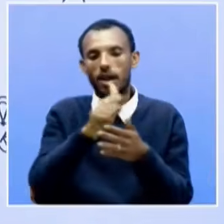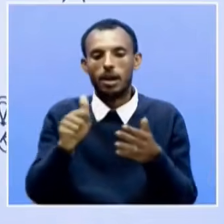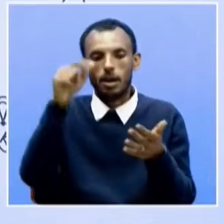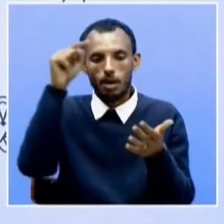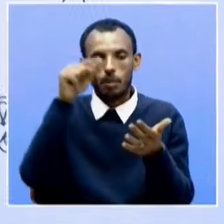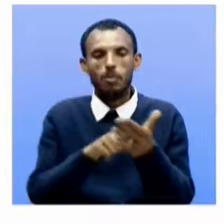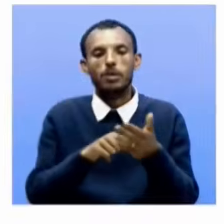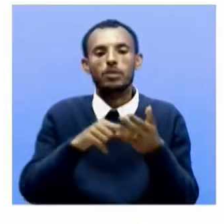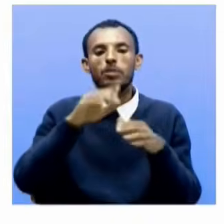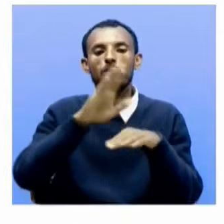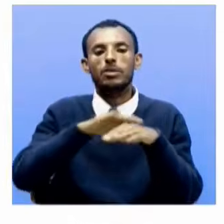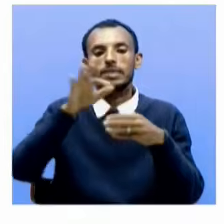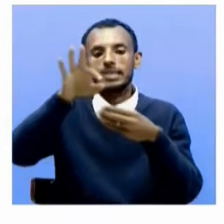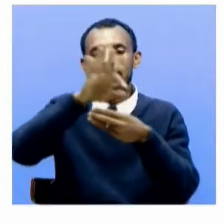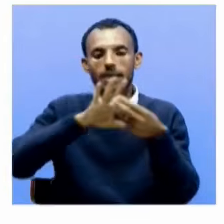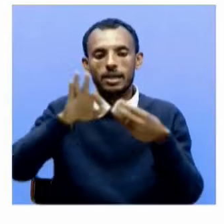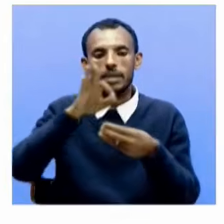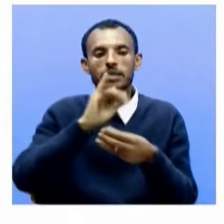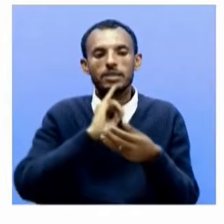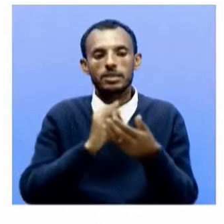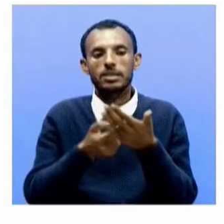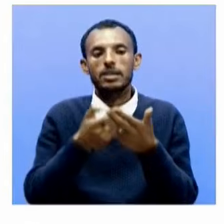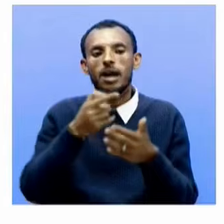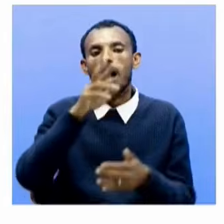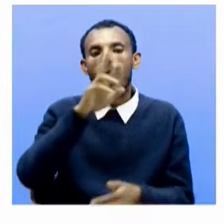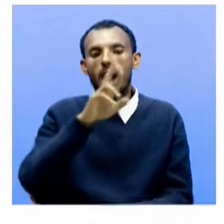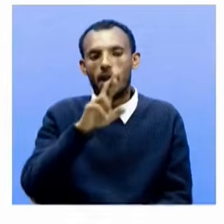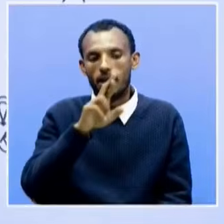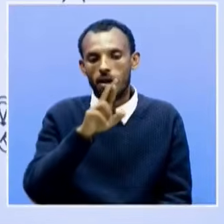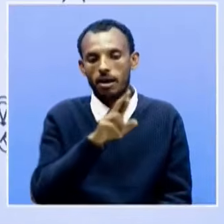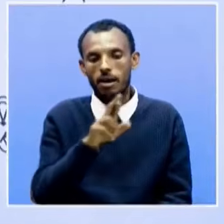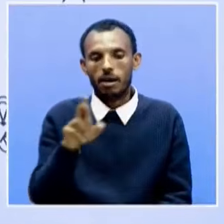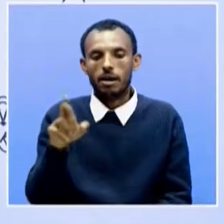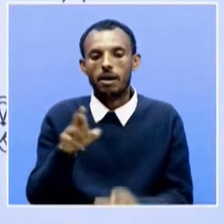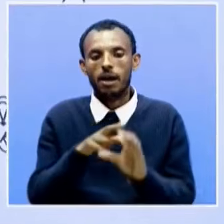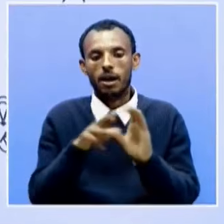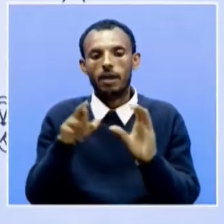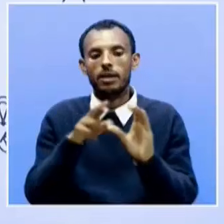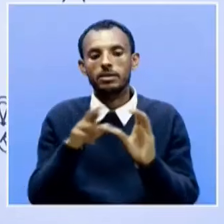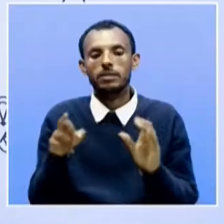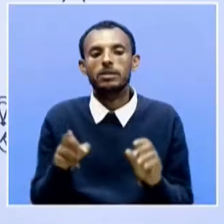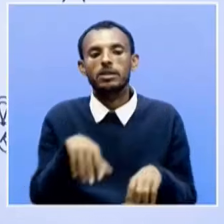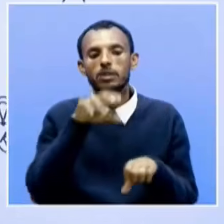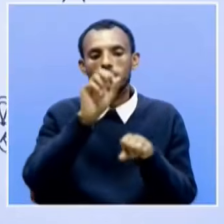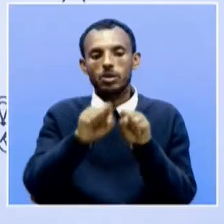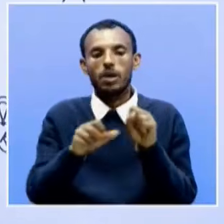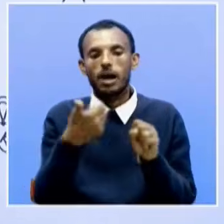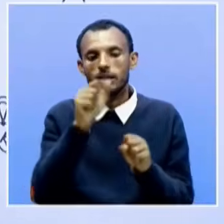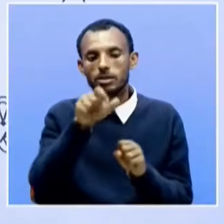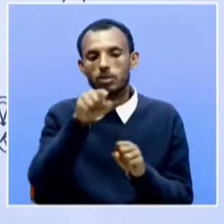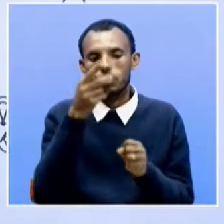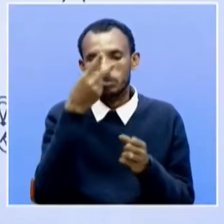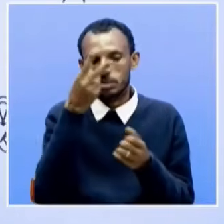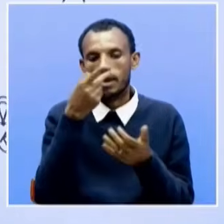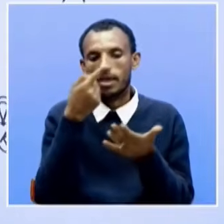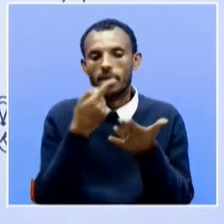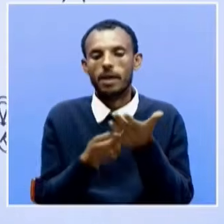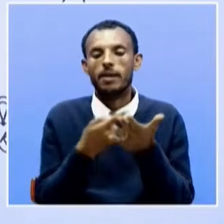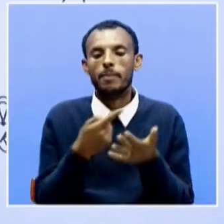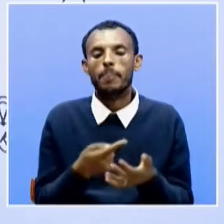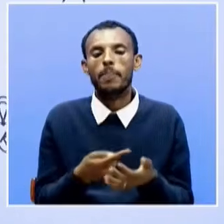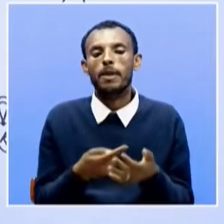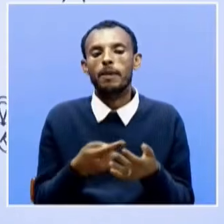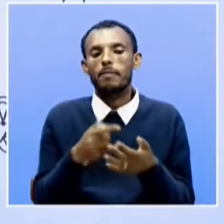the circle, this is R, right? So as you can see here,